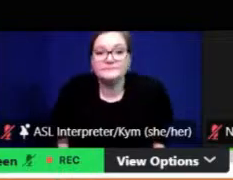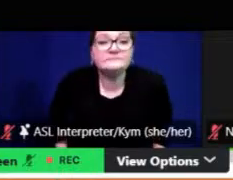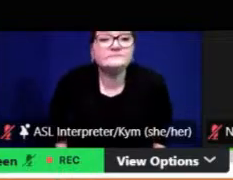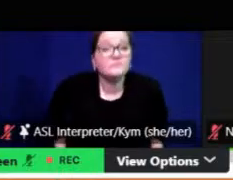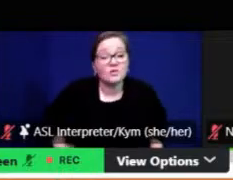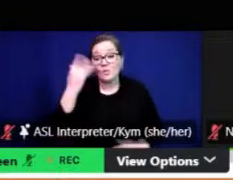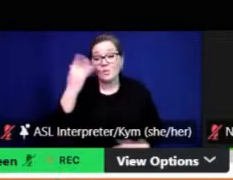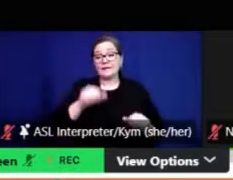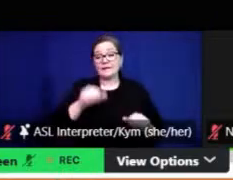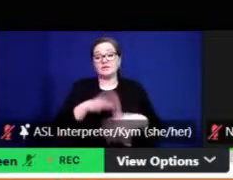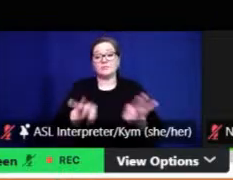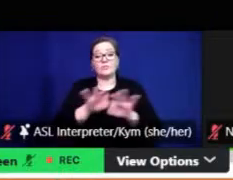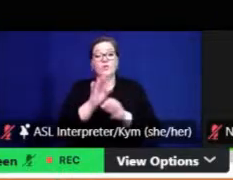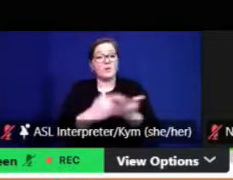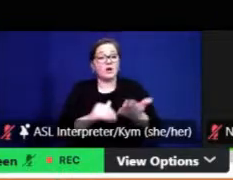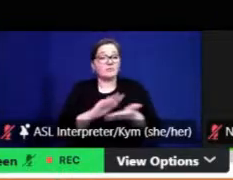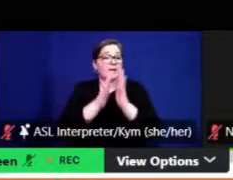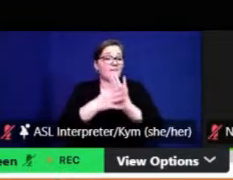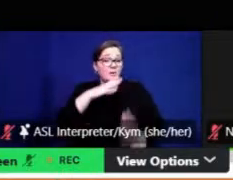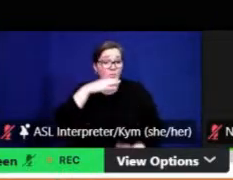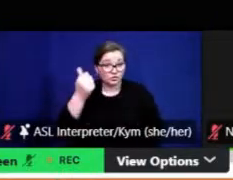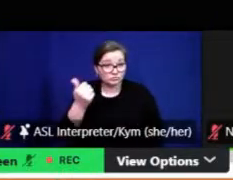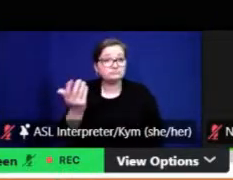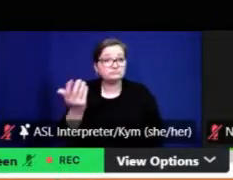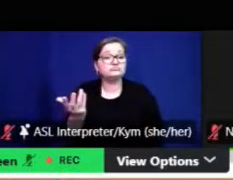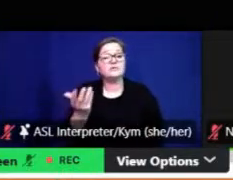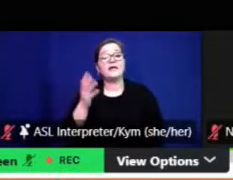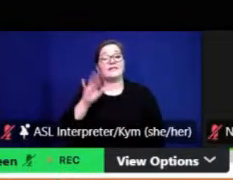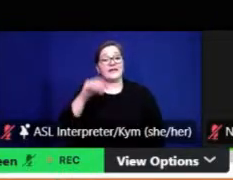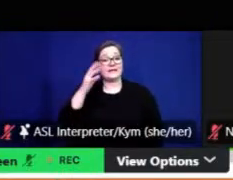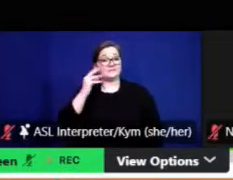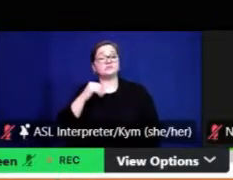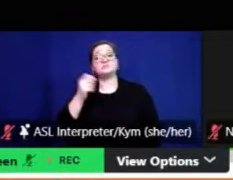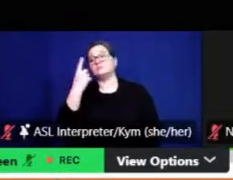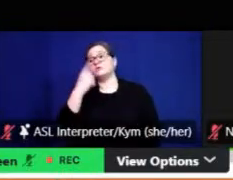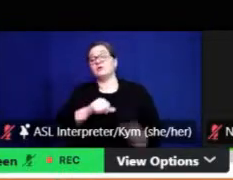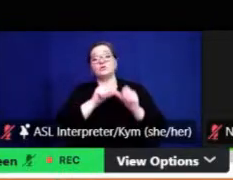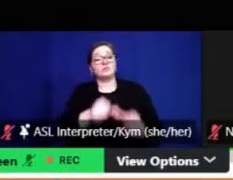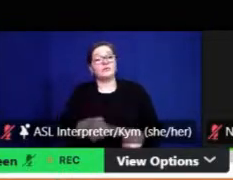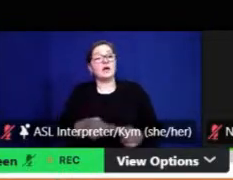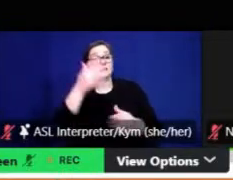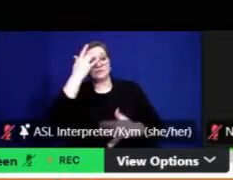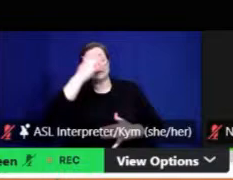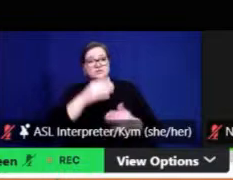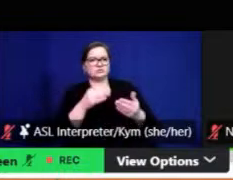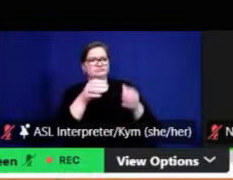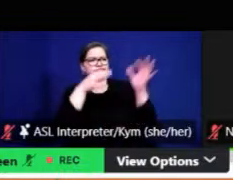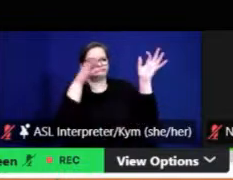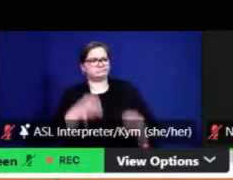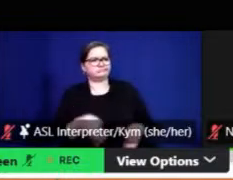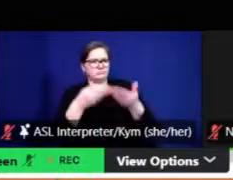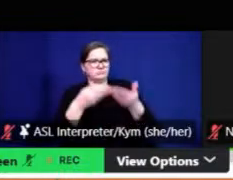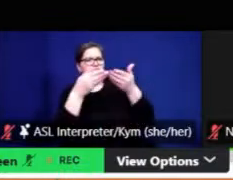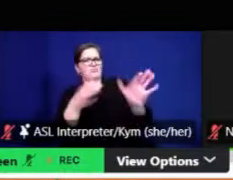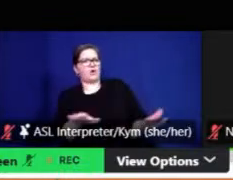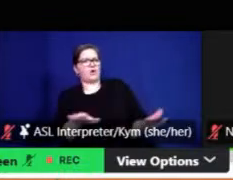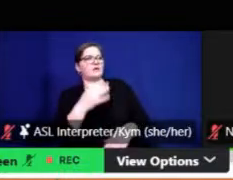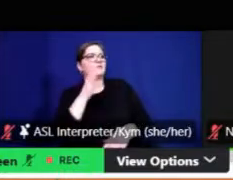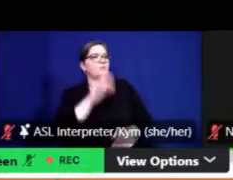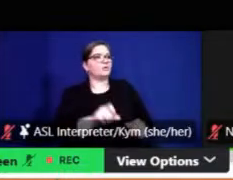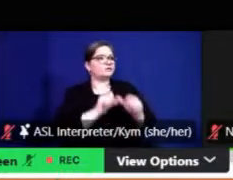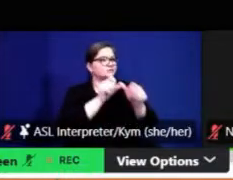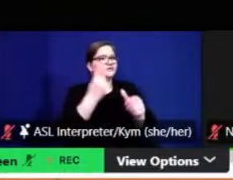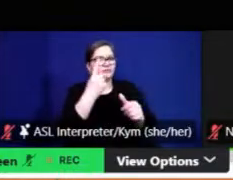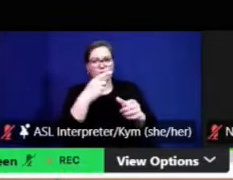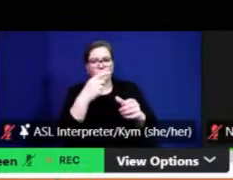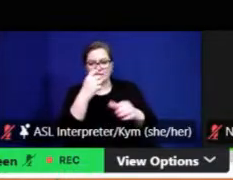of an aging experience. So chronic diseases are defined broadly as conditions that last 1 year or more